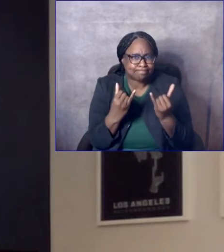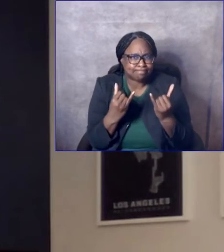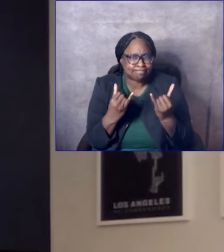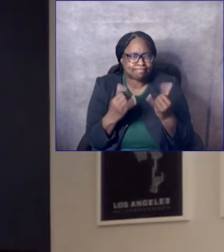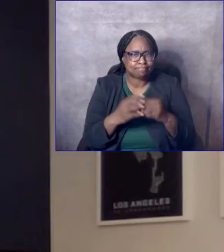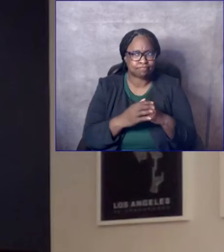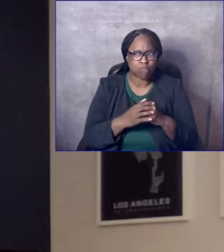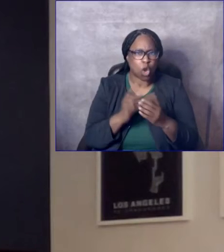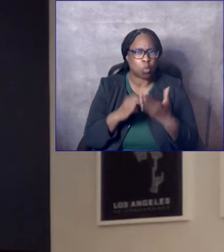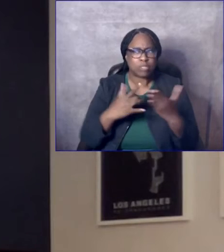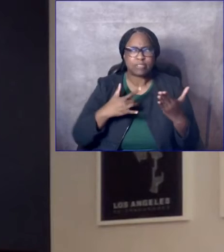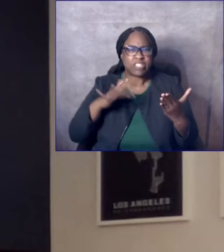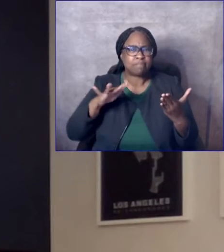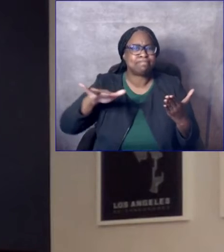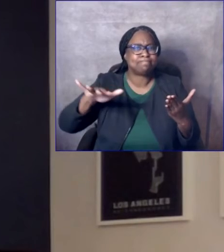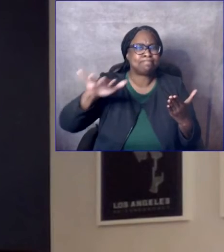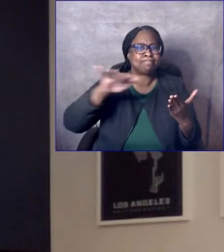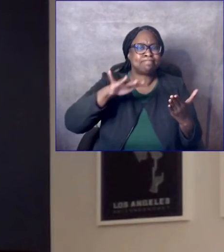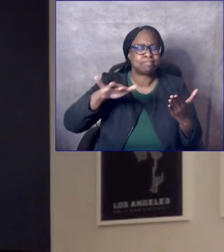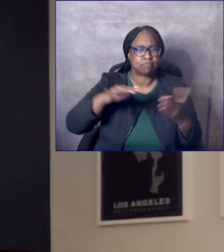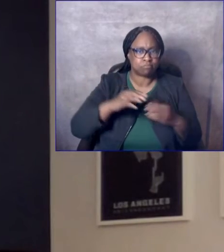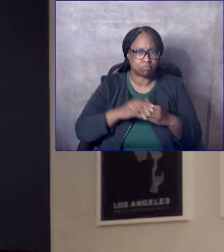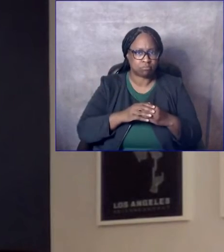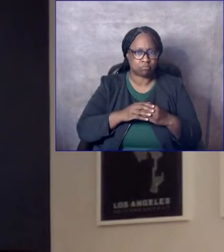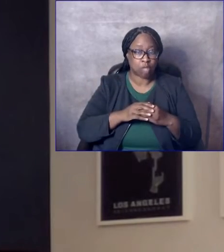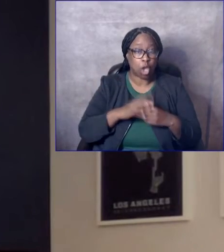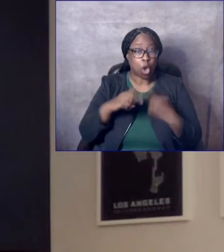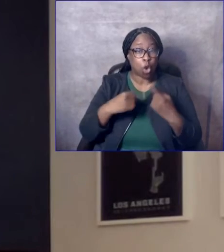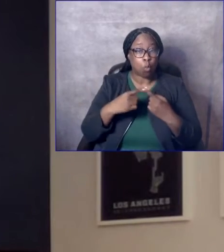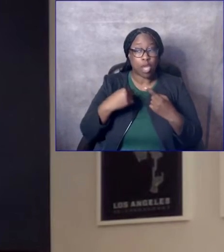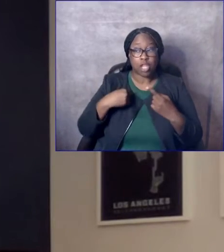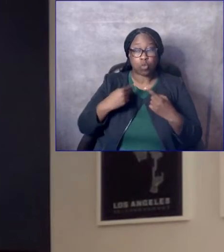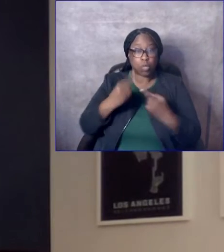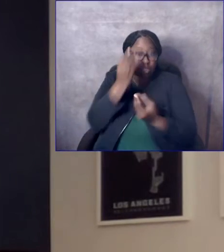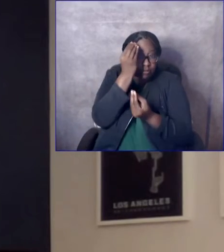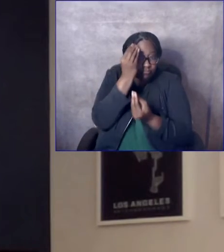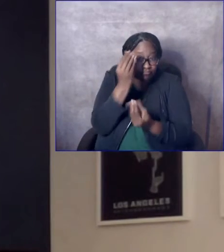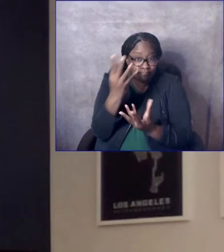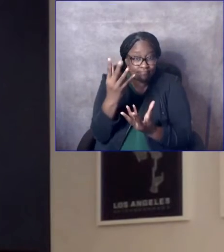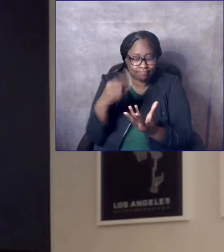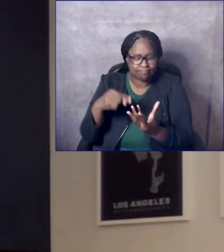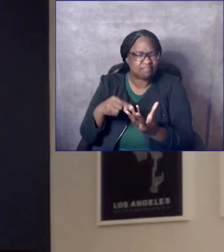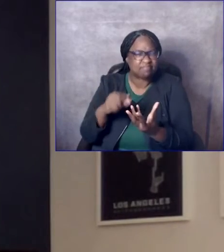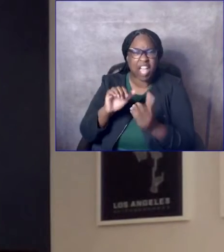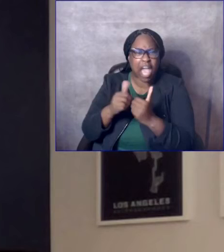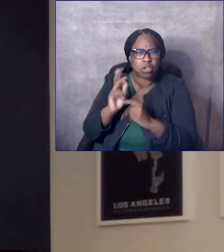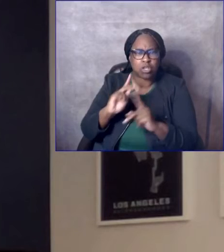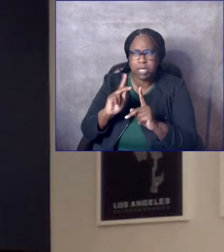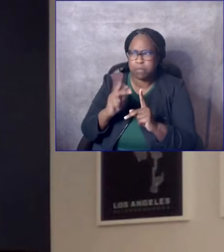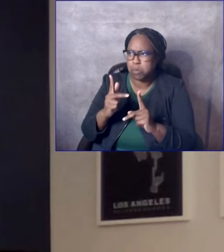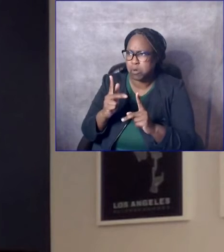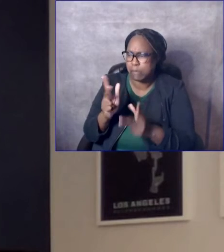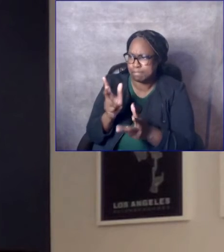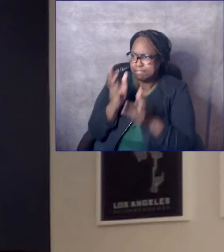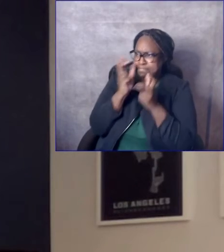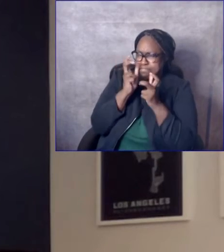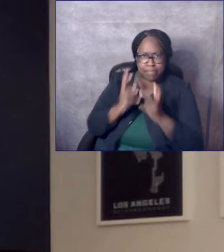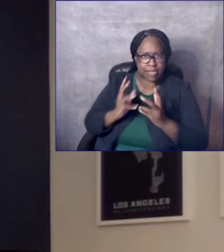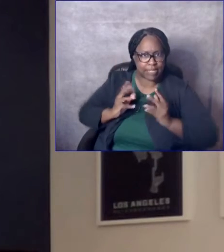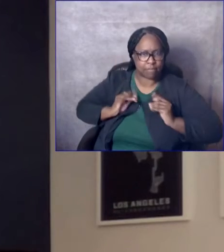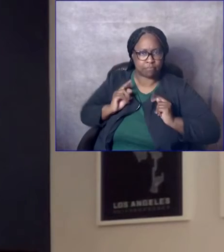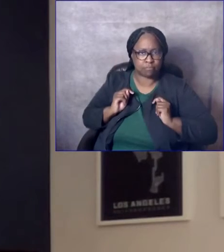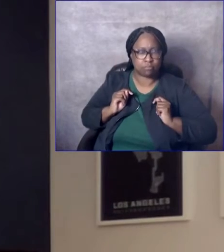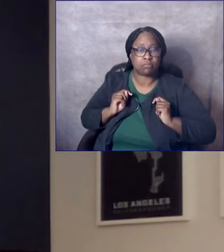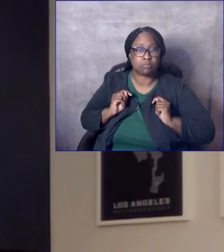are hoping to get across going to come across actually? We have a really good understanding. And I want to say that I was really tasked